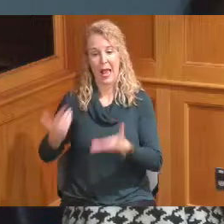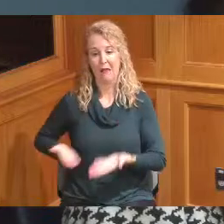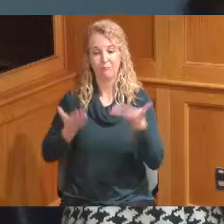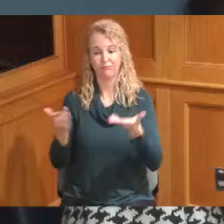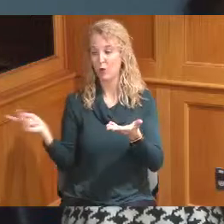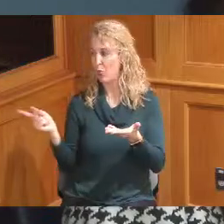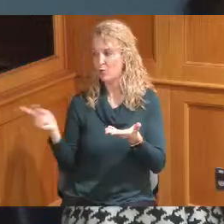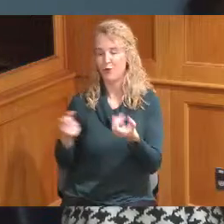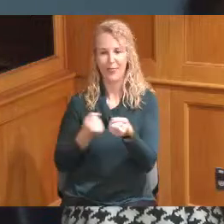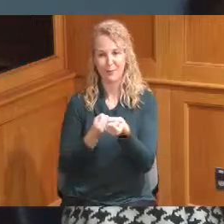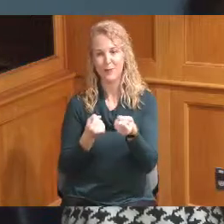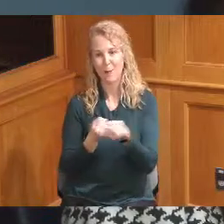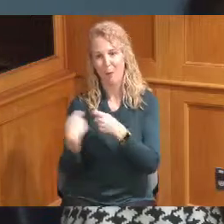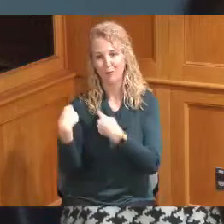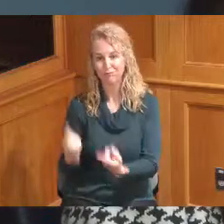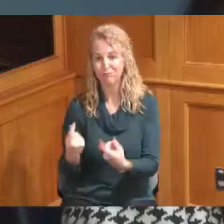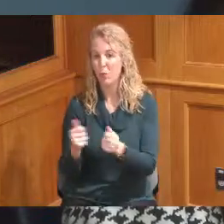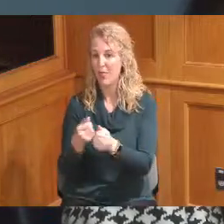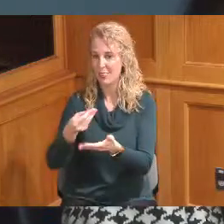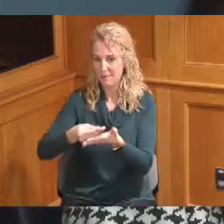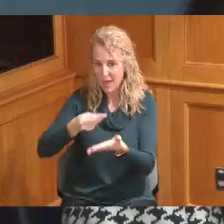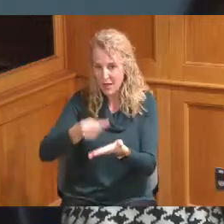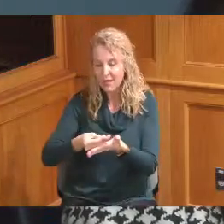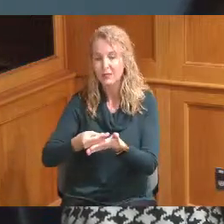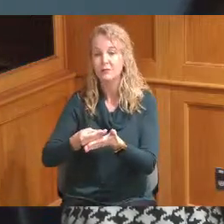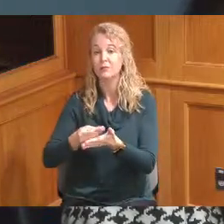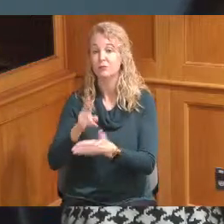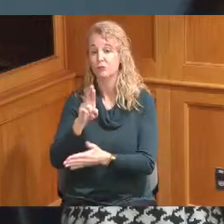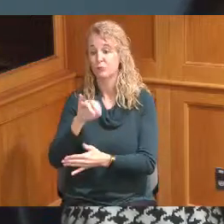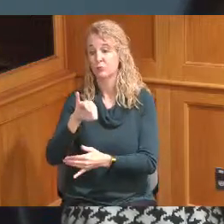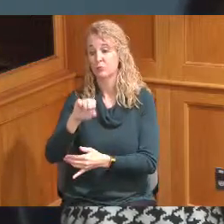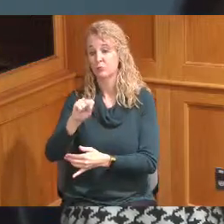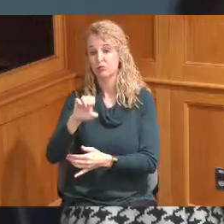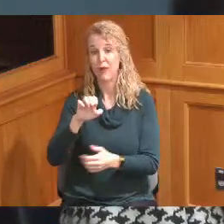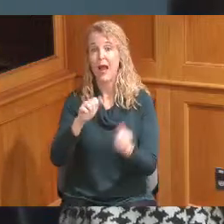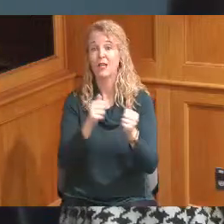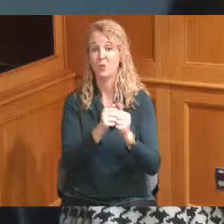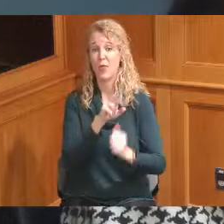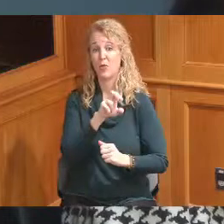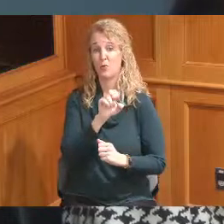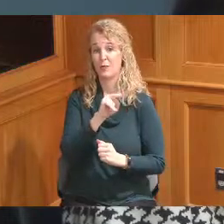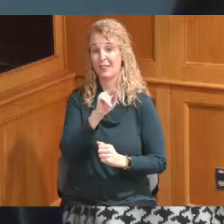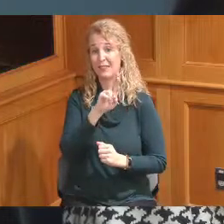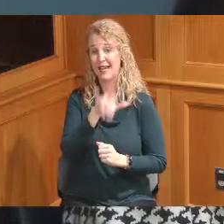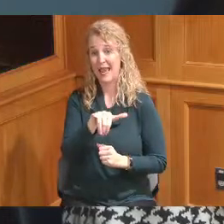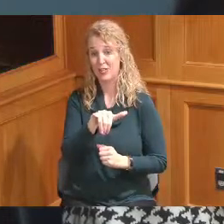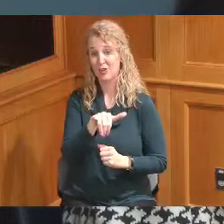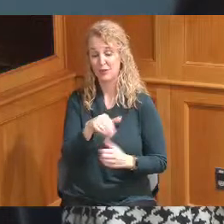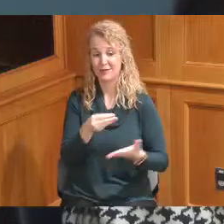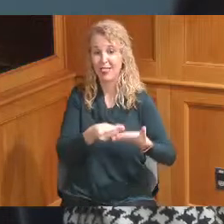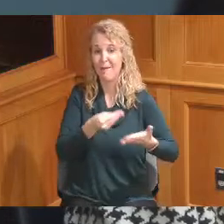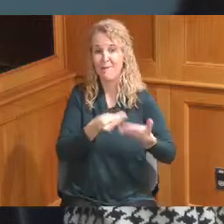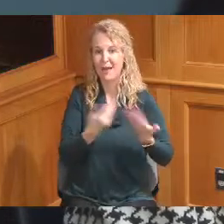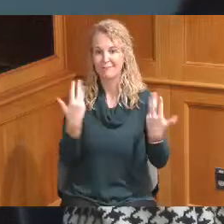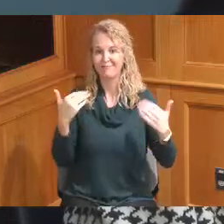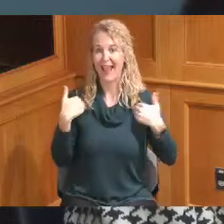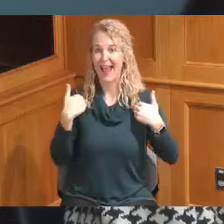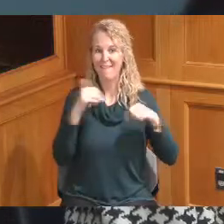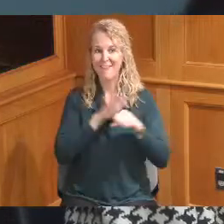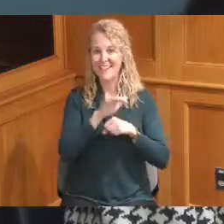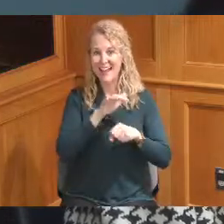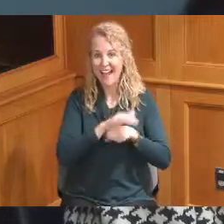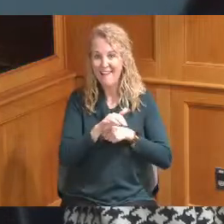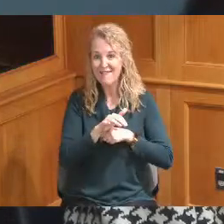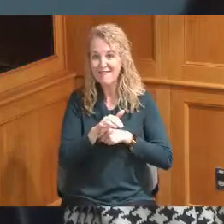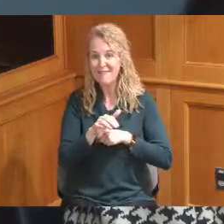have supported financially. The RISE with the reentry, right now we don't need any money for that. And the